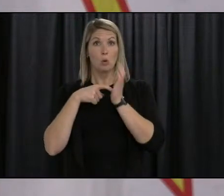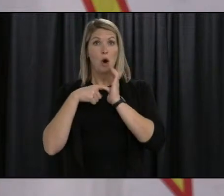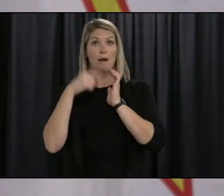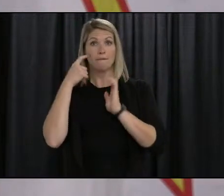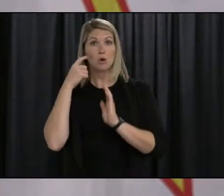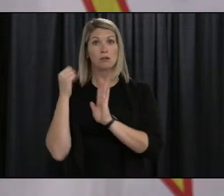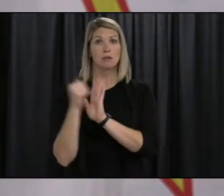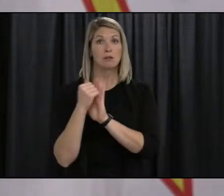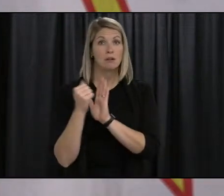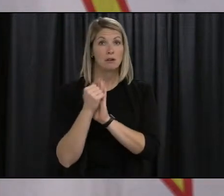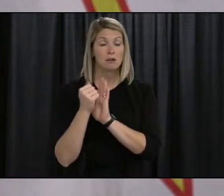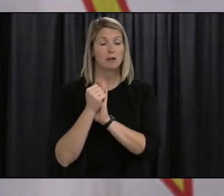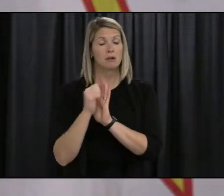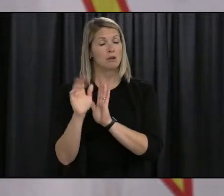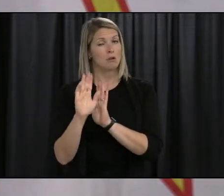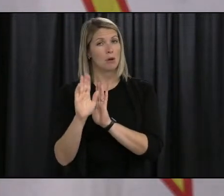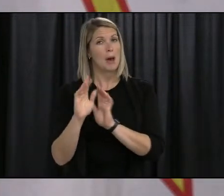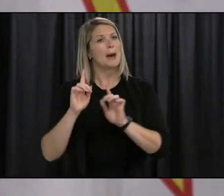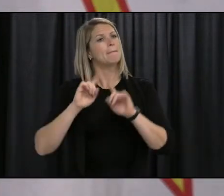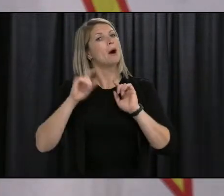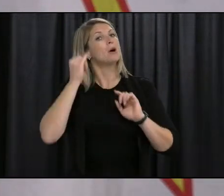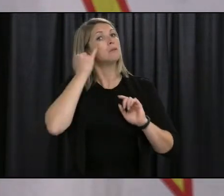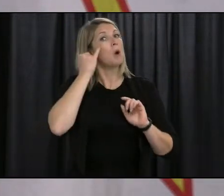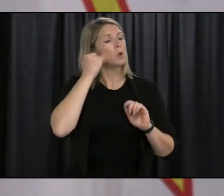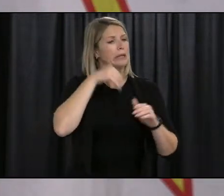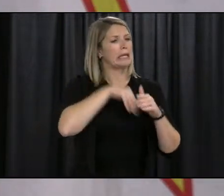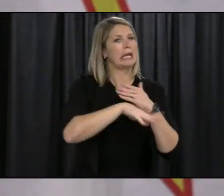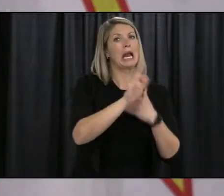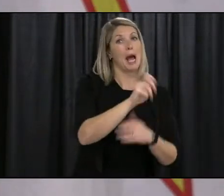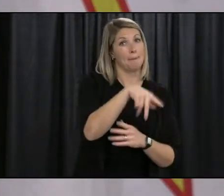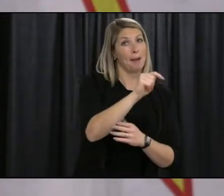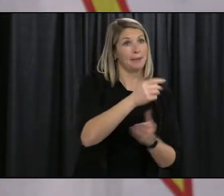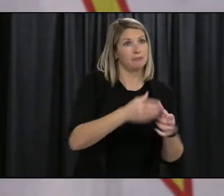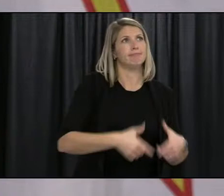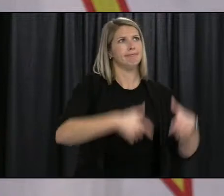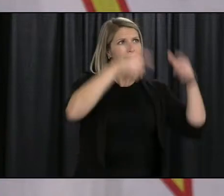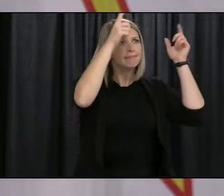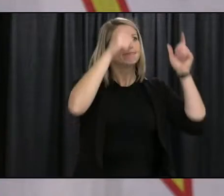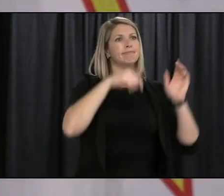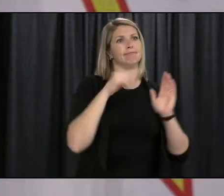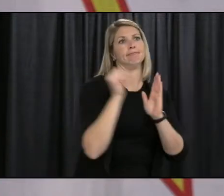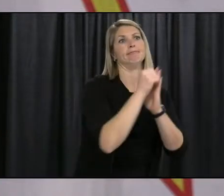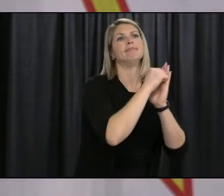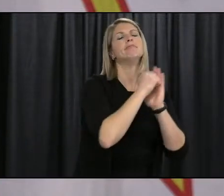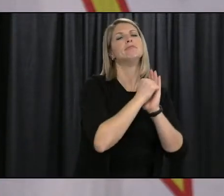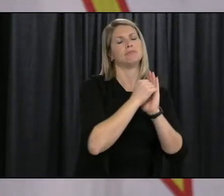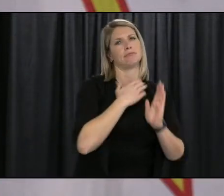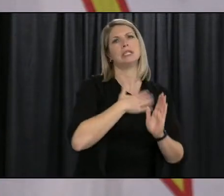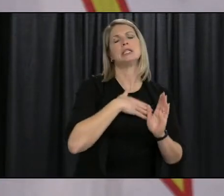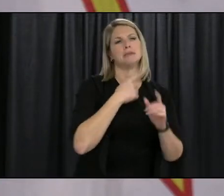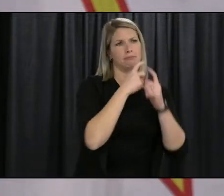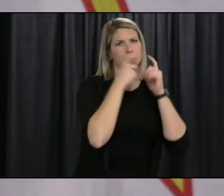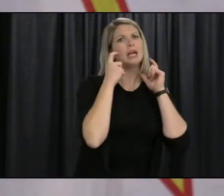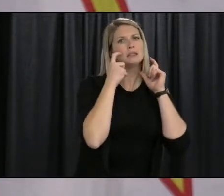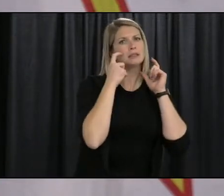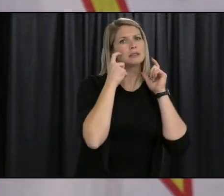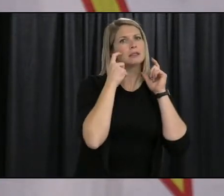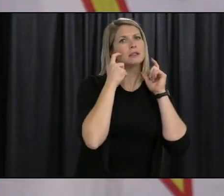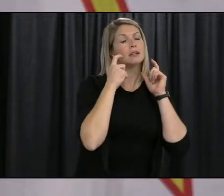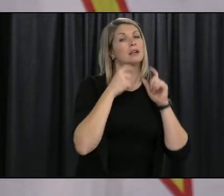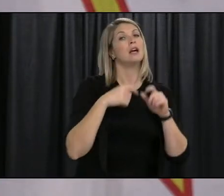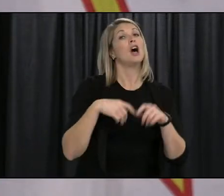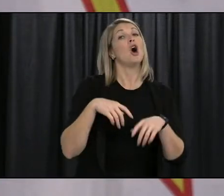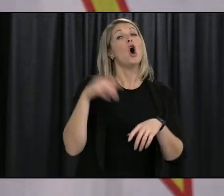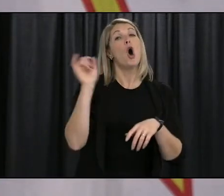or apartment buildings or other indoor spaces. Please keep your children safe by taking them trick-or-treating, wearing